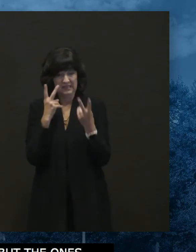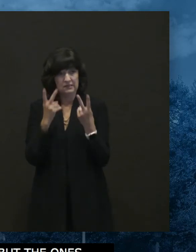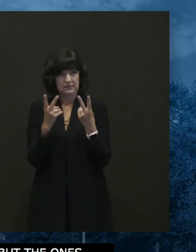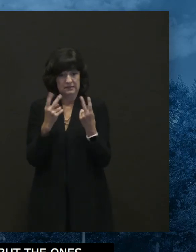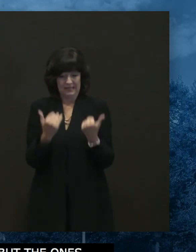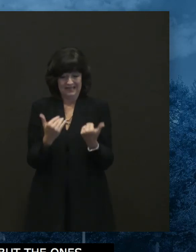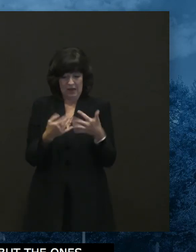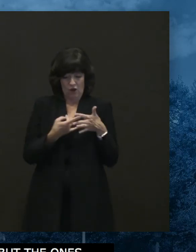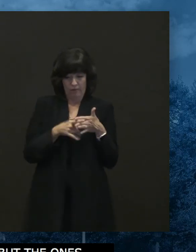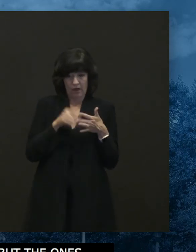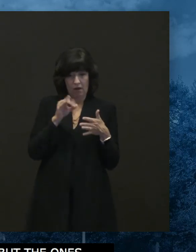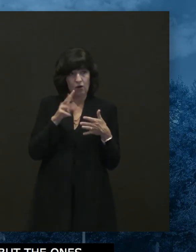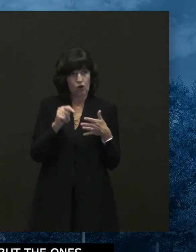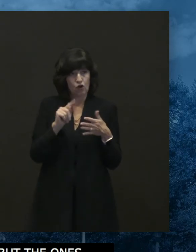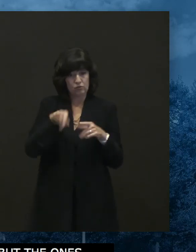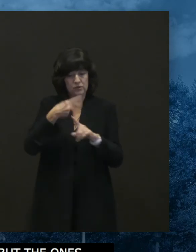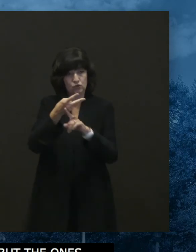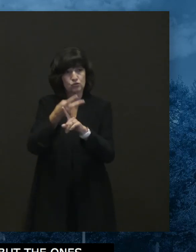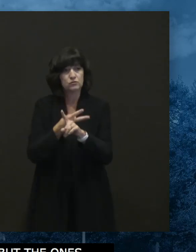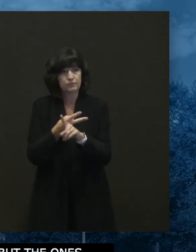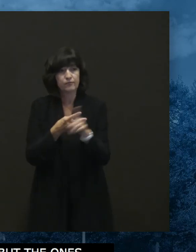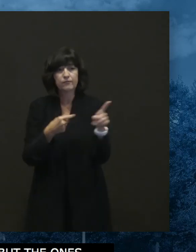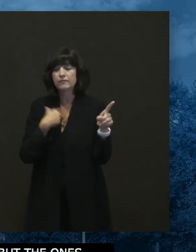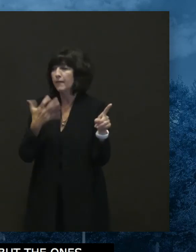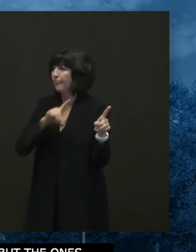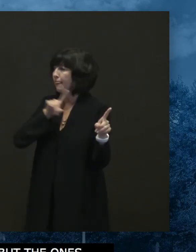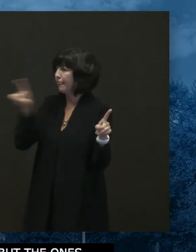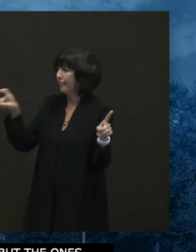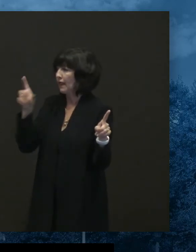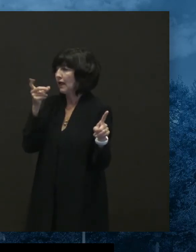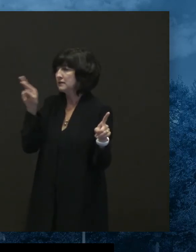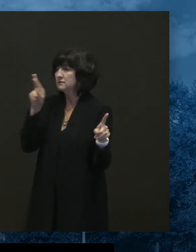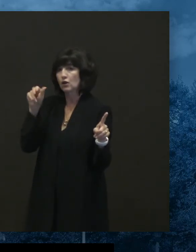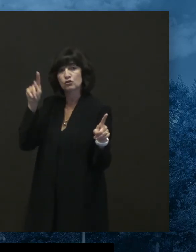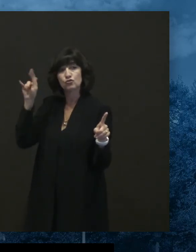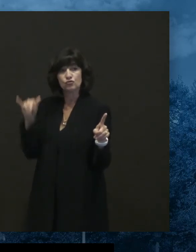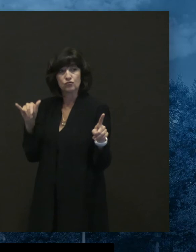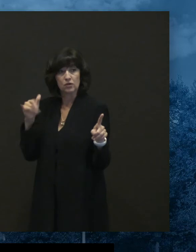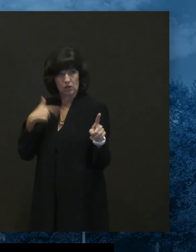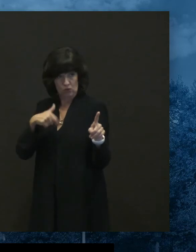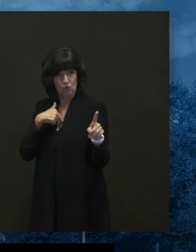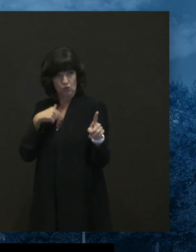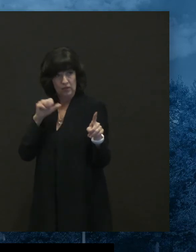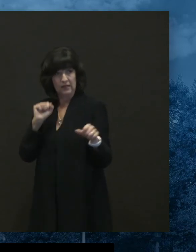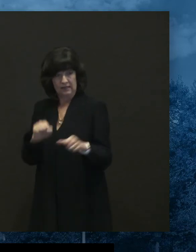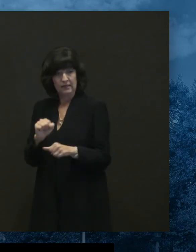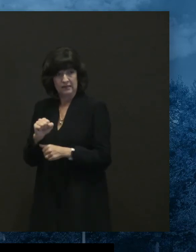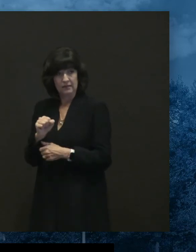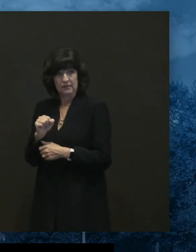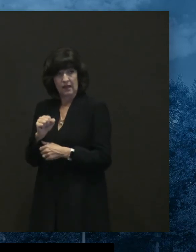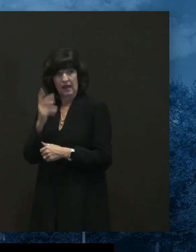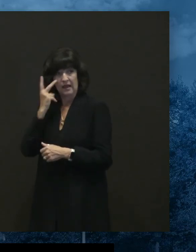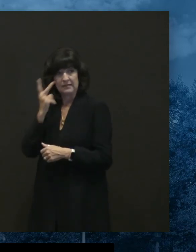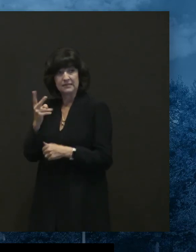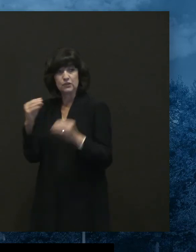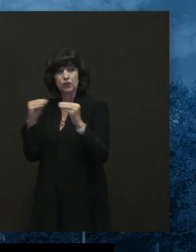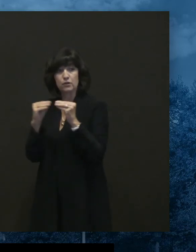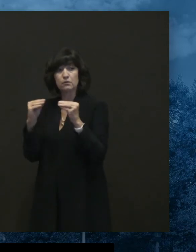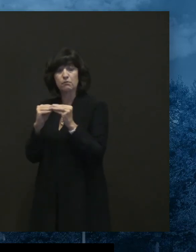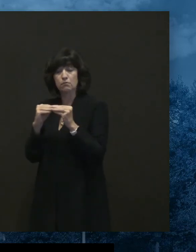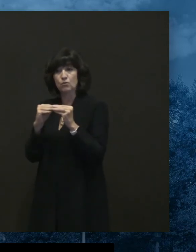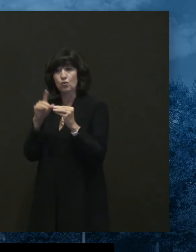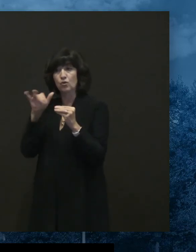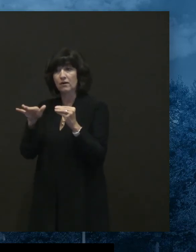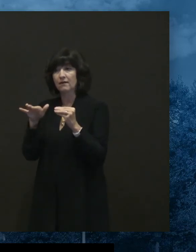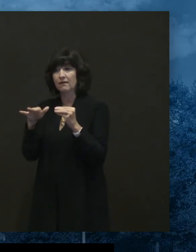2 months. So Dr. Rattay, just to clarify, so we can expect expanded data to reflect the increase in in-person